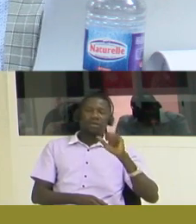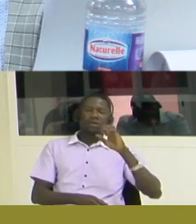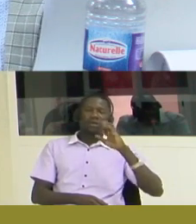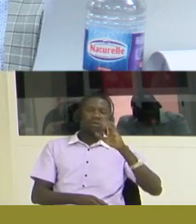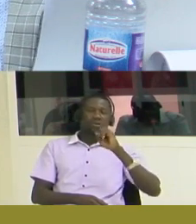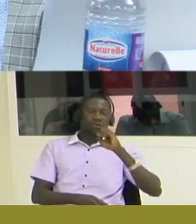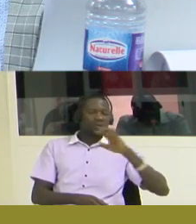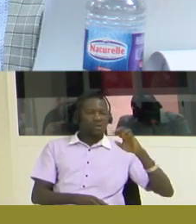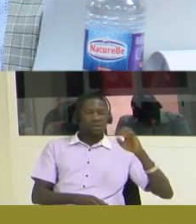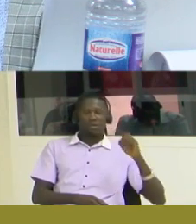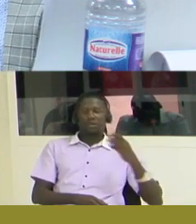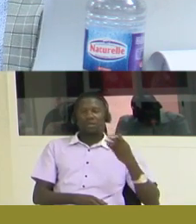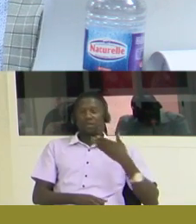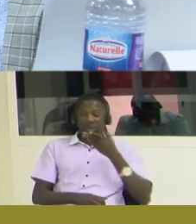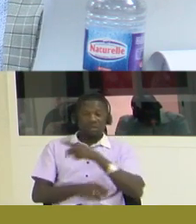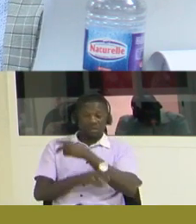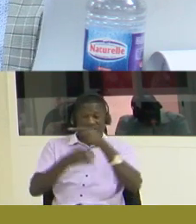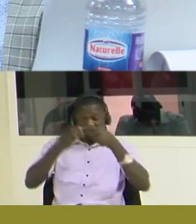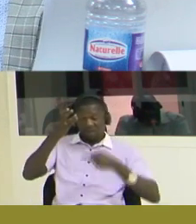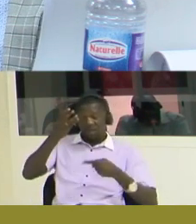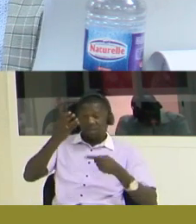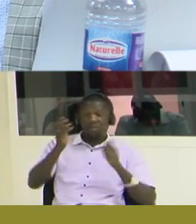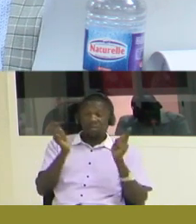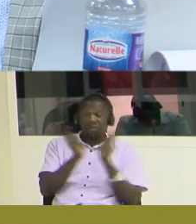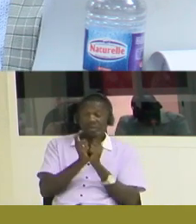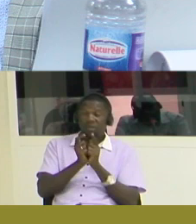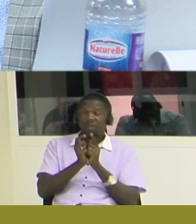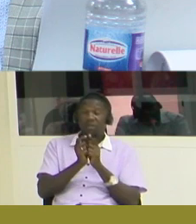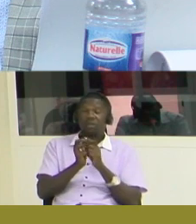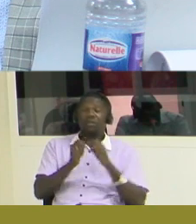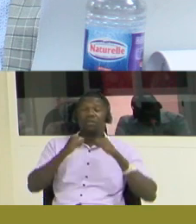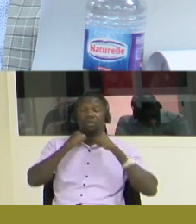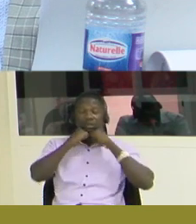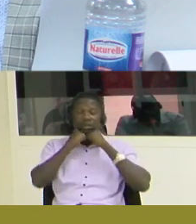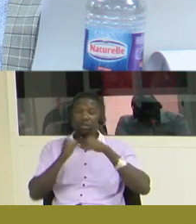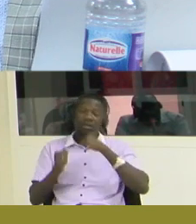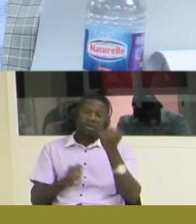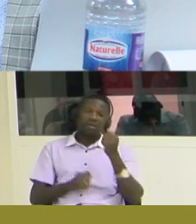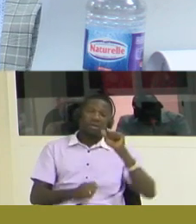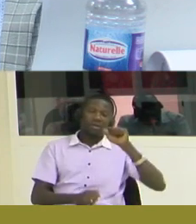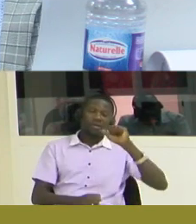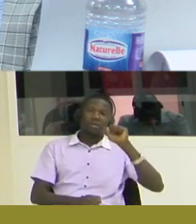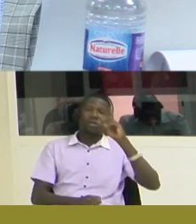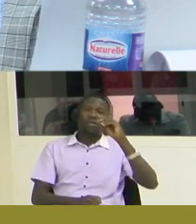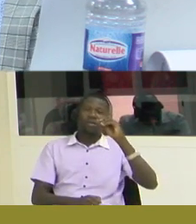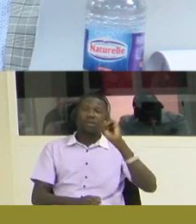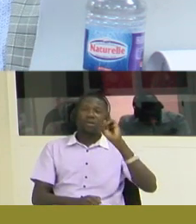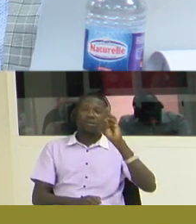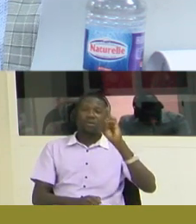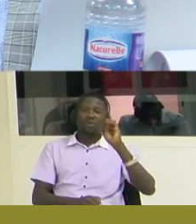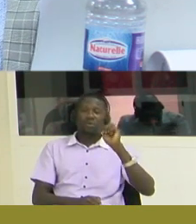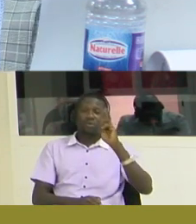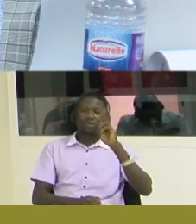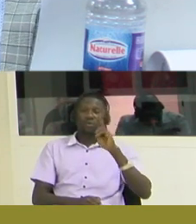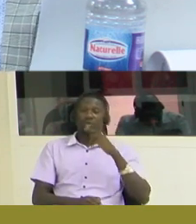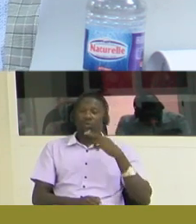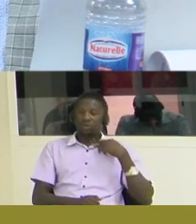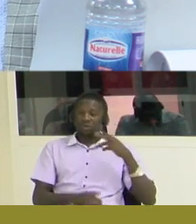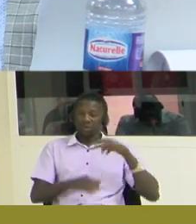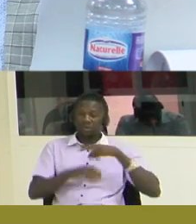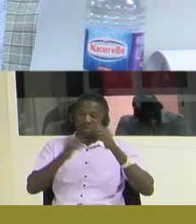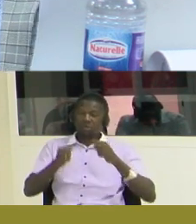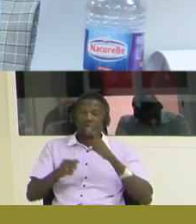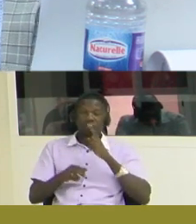captain sanna saw Ali Ansari behind our standing it with his pistol pointed at the Chairman who was seated confusion ensued